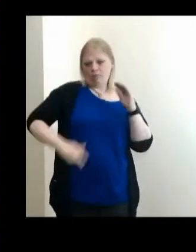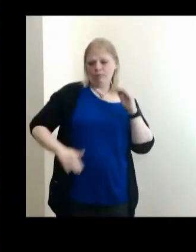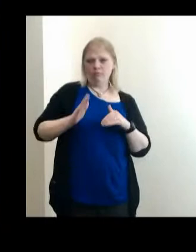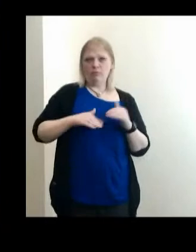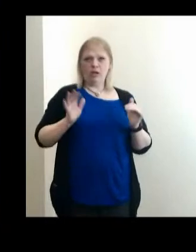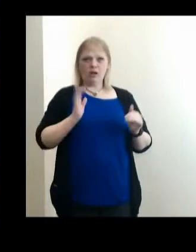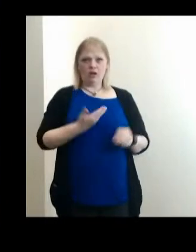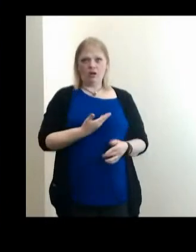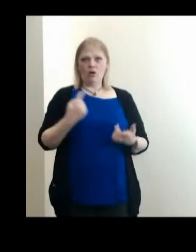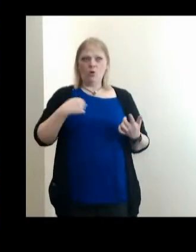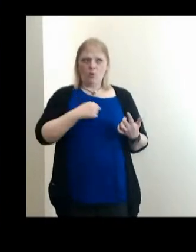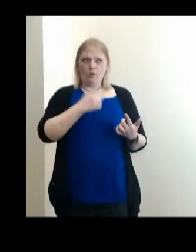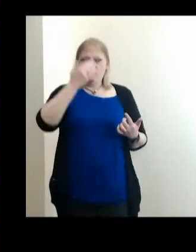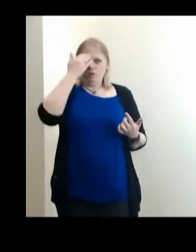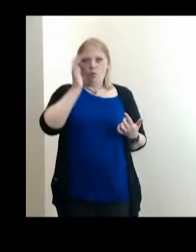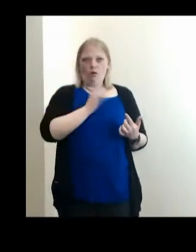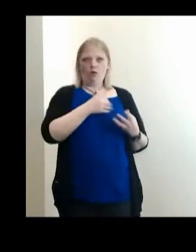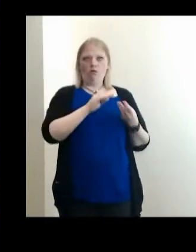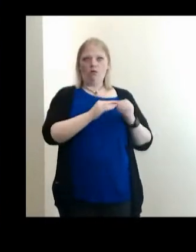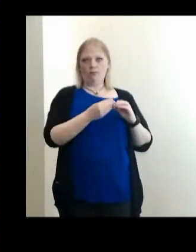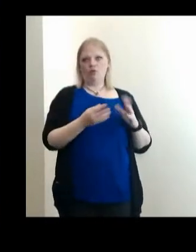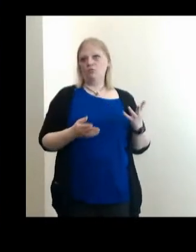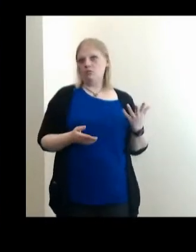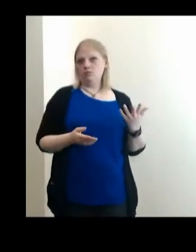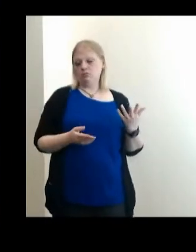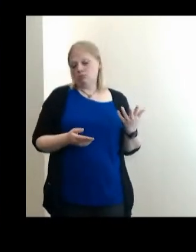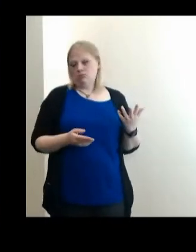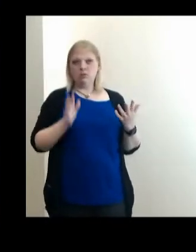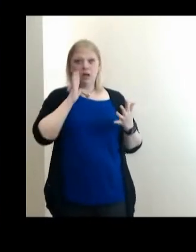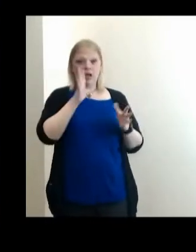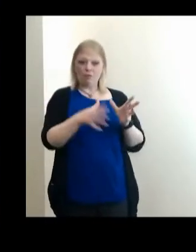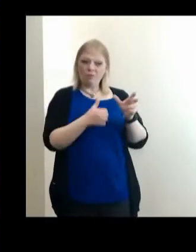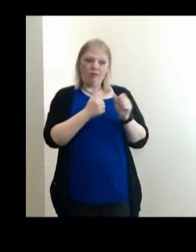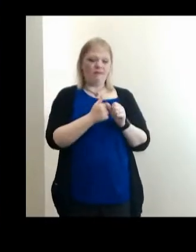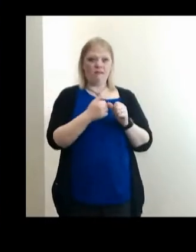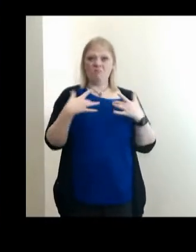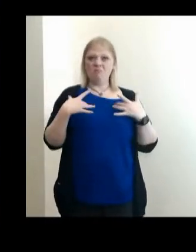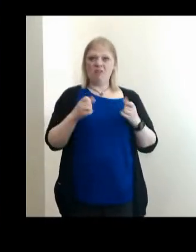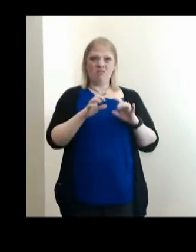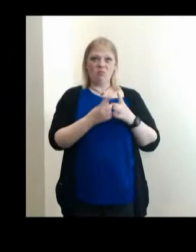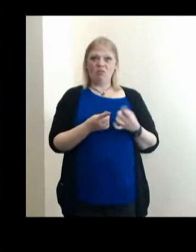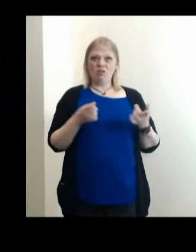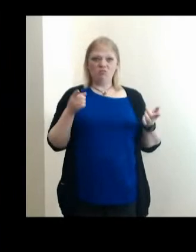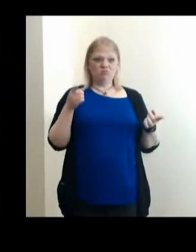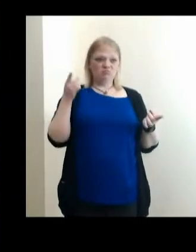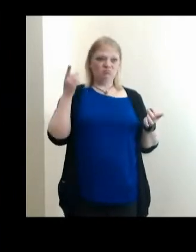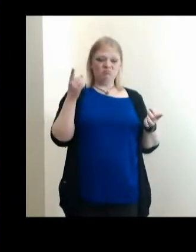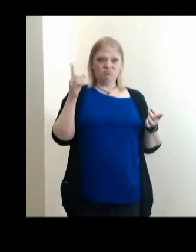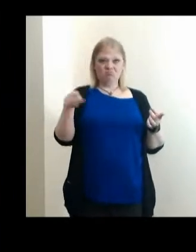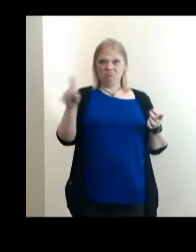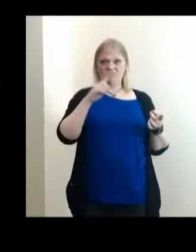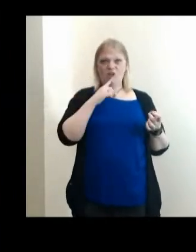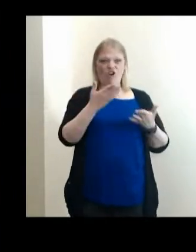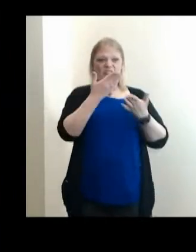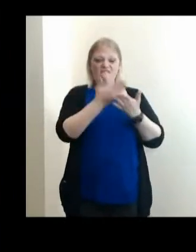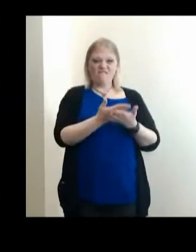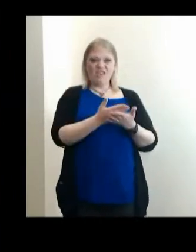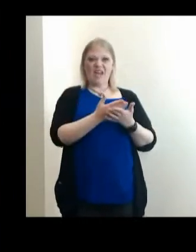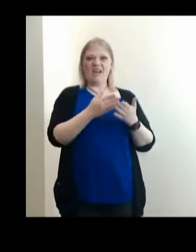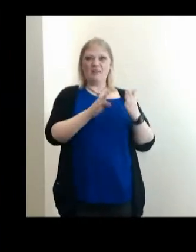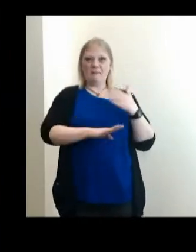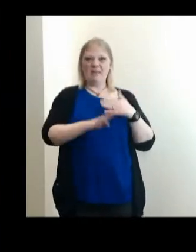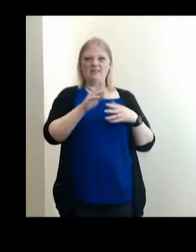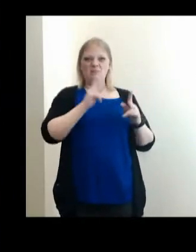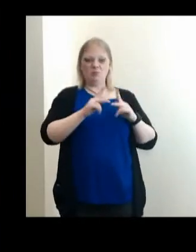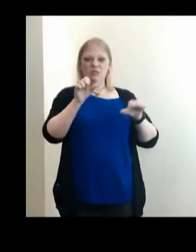ours. We know where our numbers are. And I will back up the health department. They are the fact-based folks, and they're the